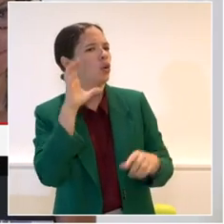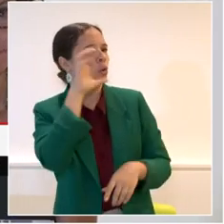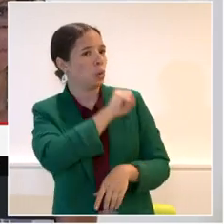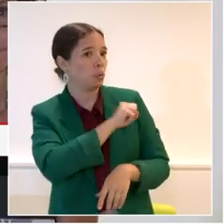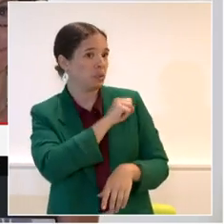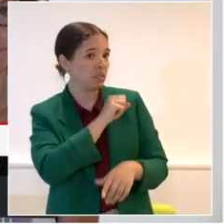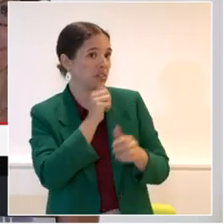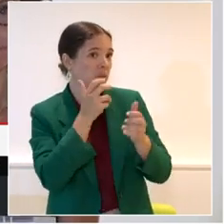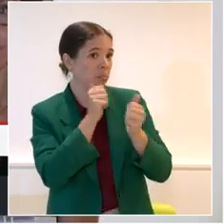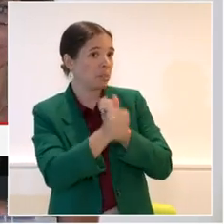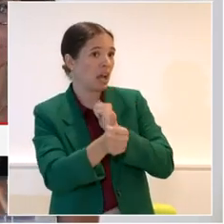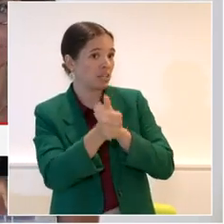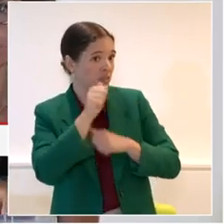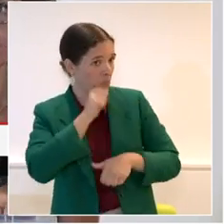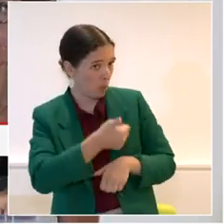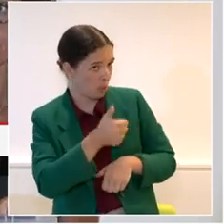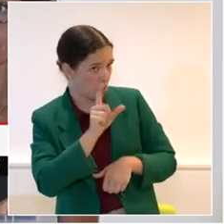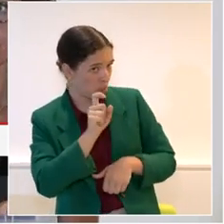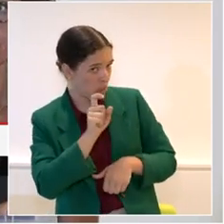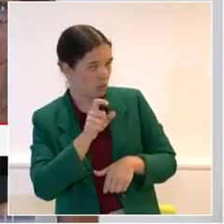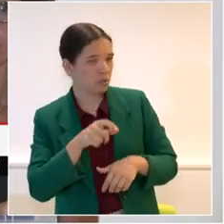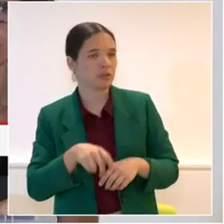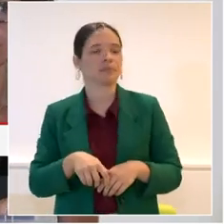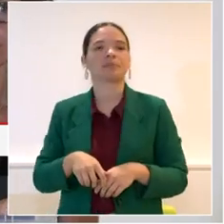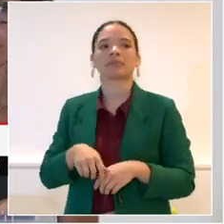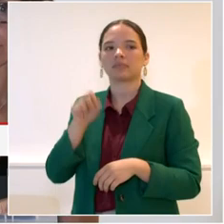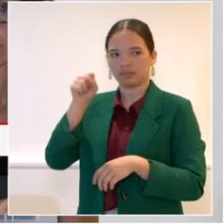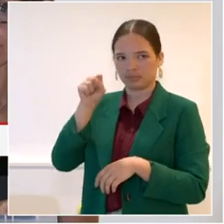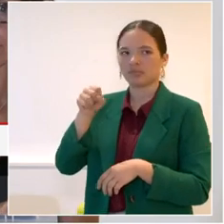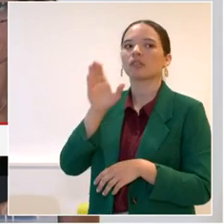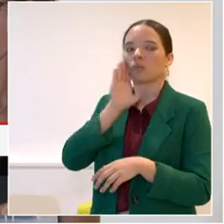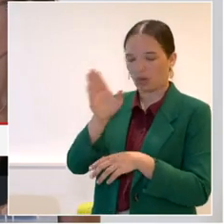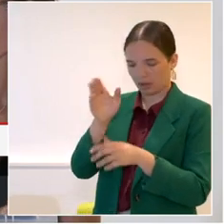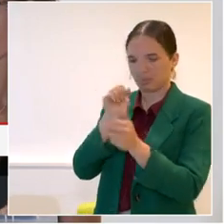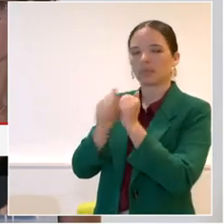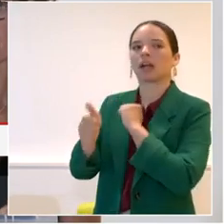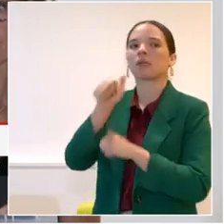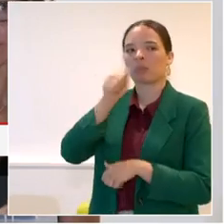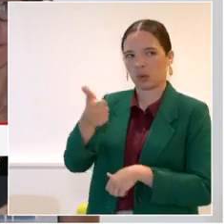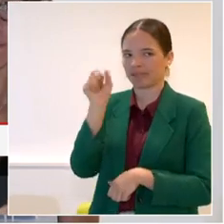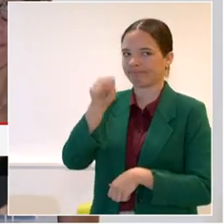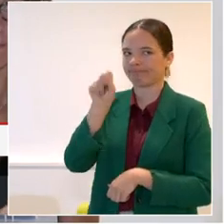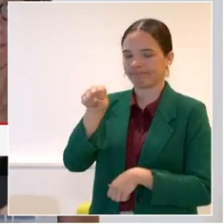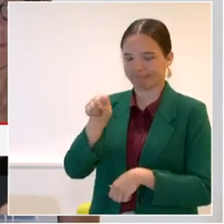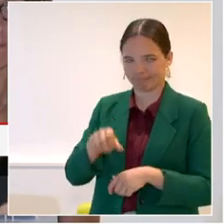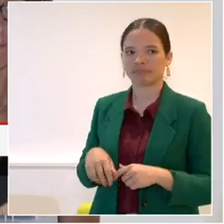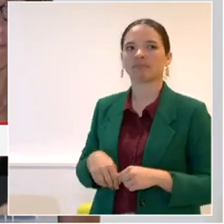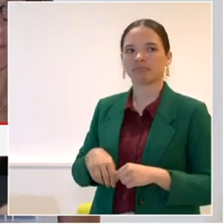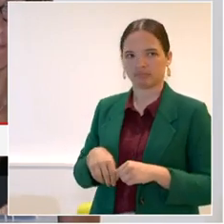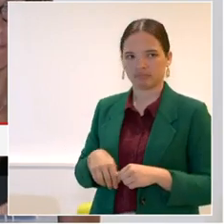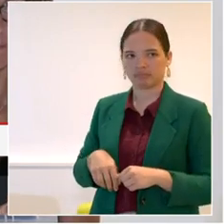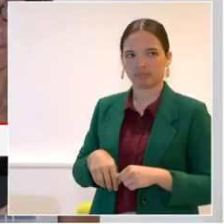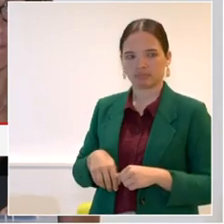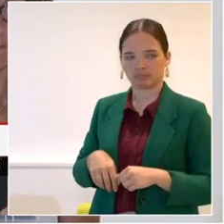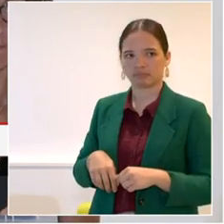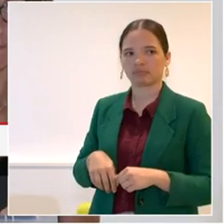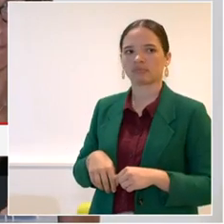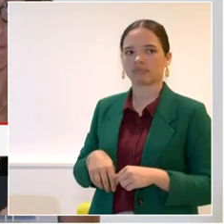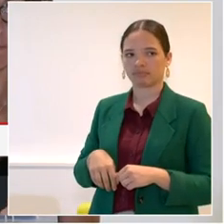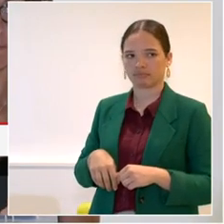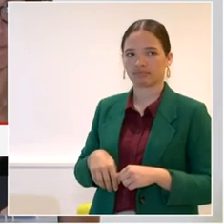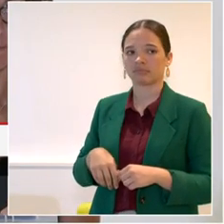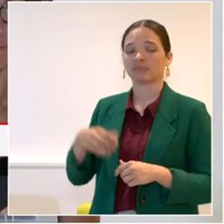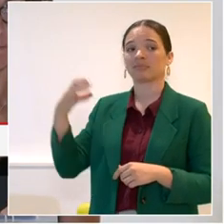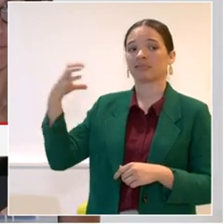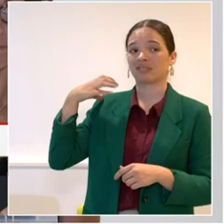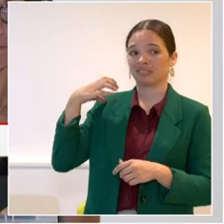Well, I think that they will get it passed tomorrow, and the chairwoman who is introducing on my behalf